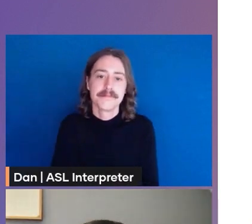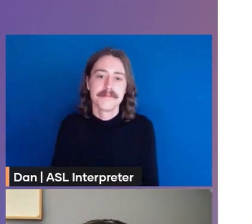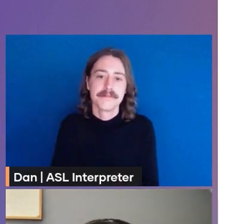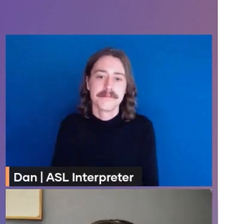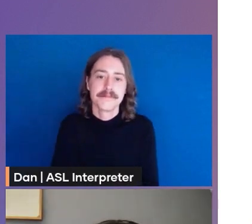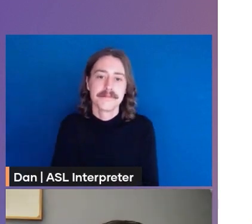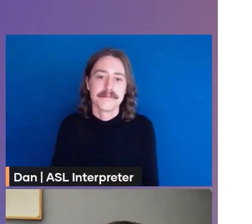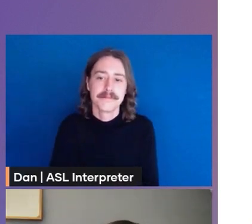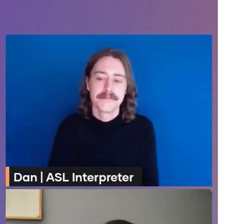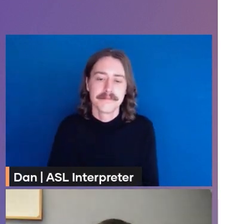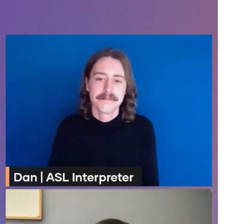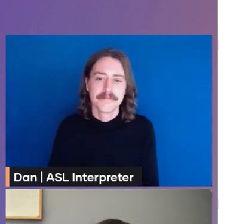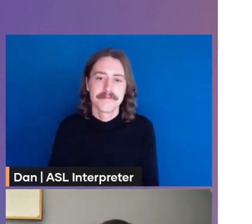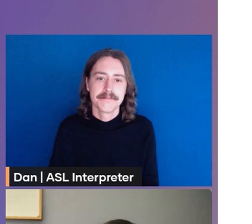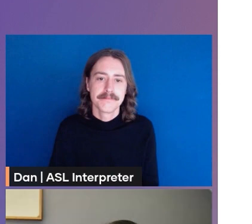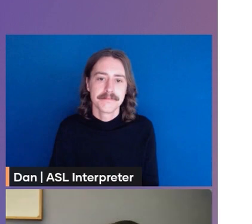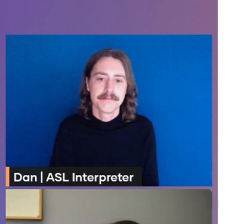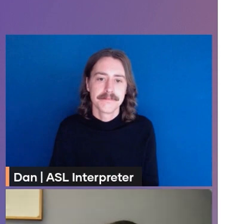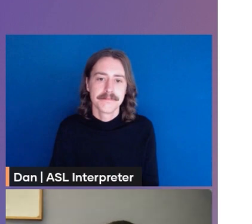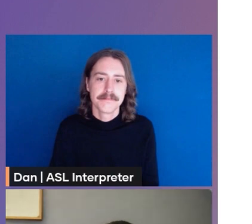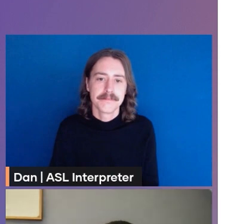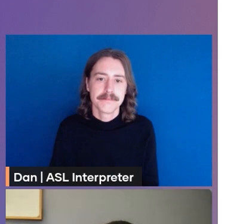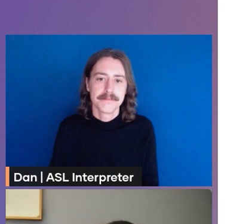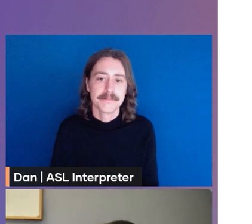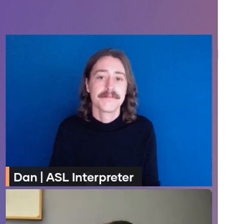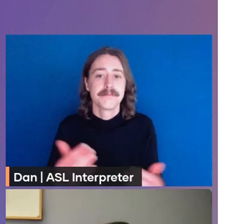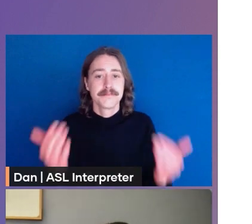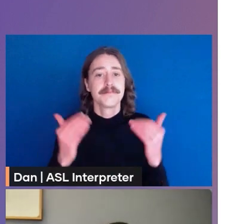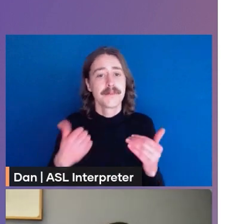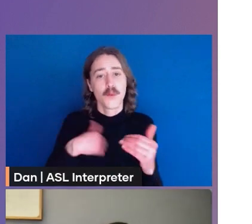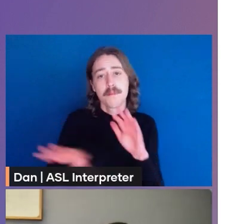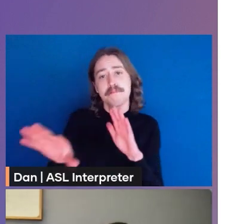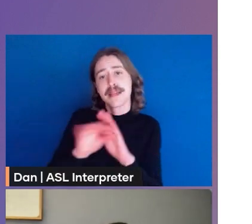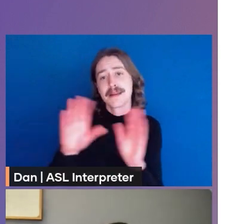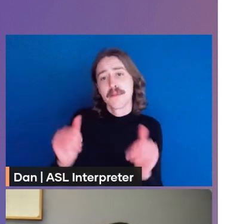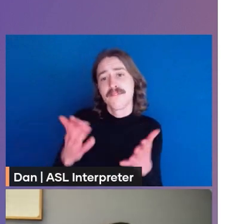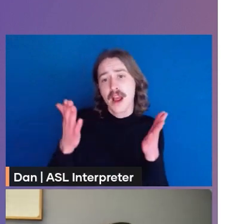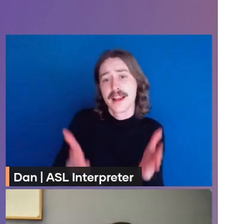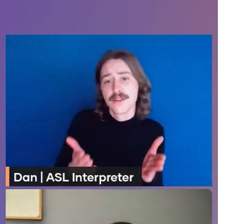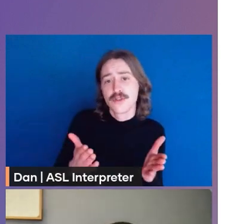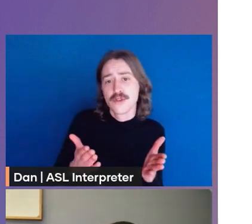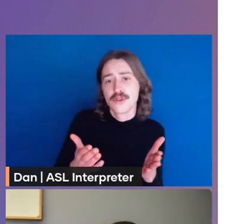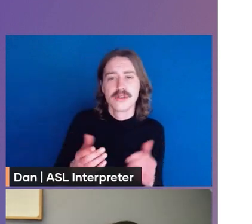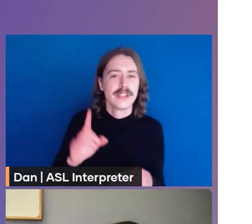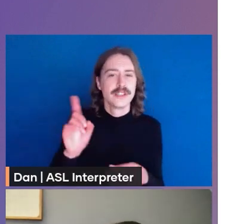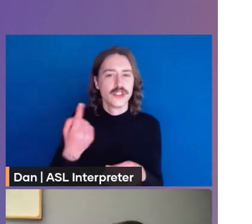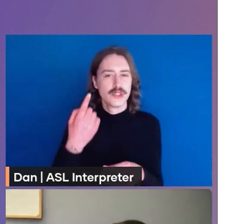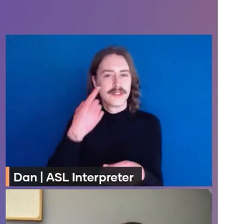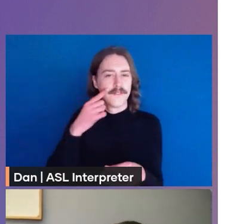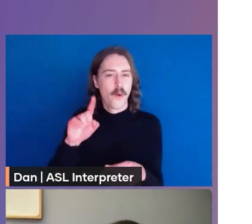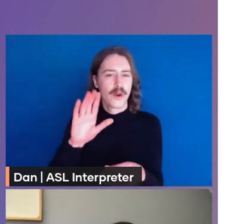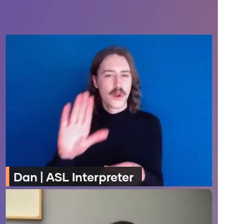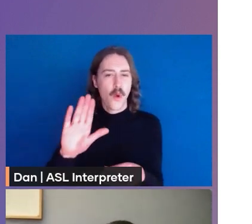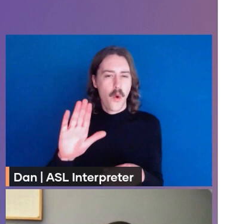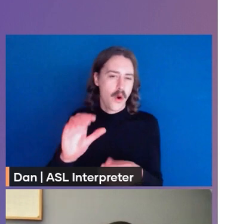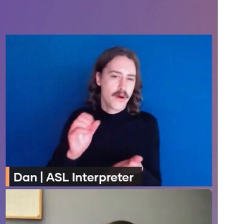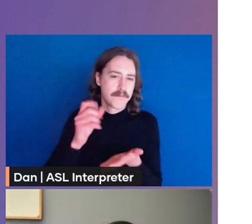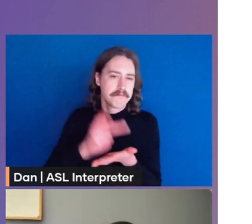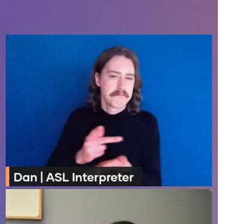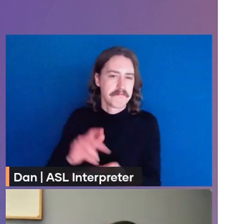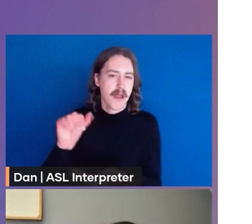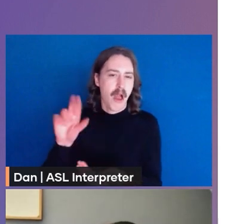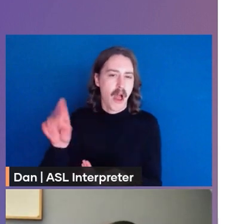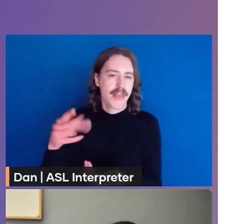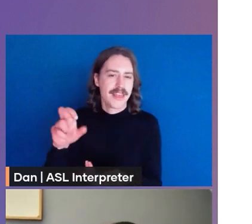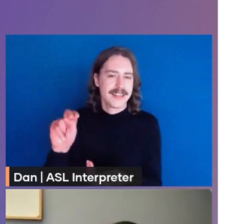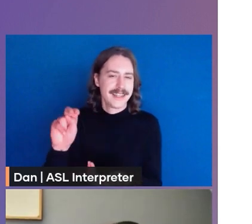up the provider for Kubernetes and Helm. This is really just for our authentication. This will be used throughout the modules below,